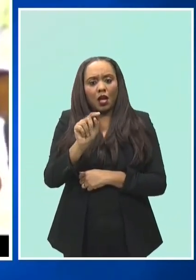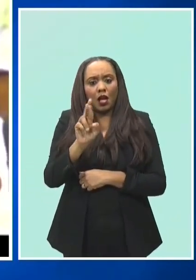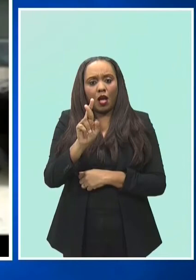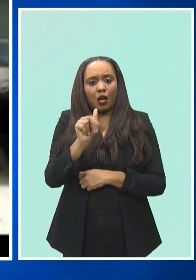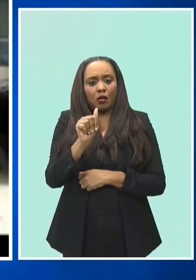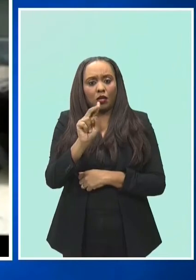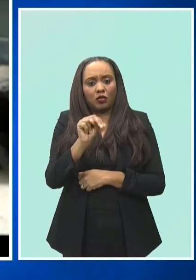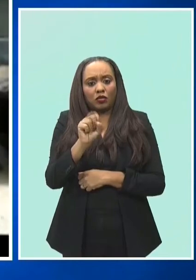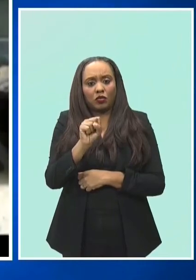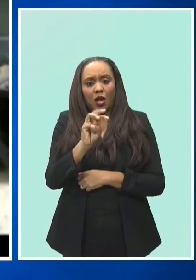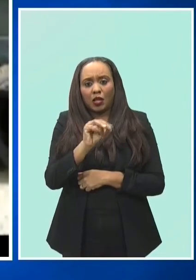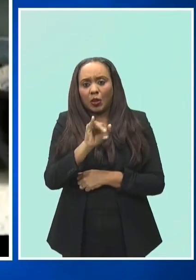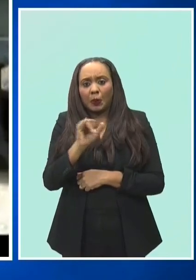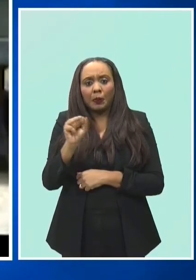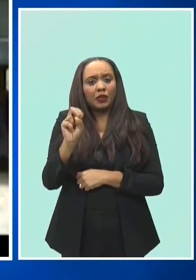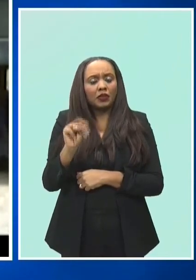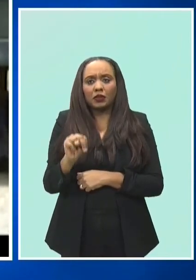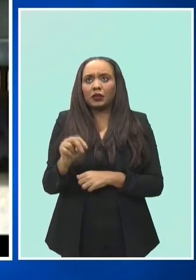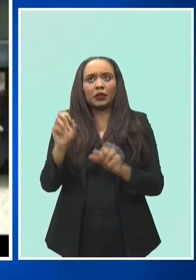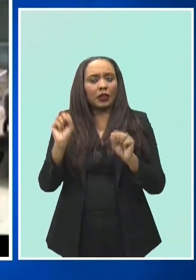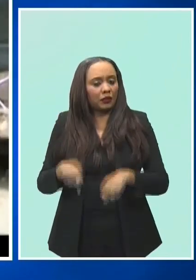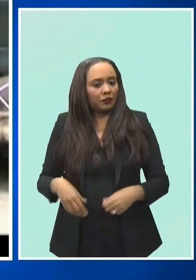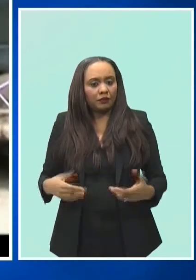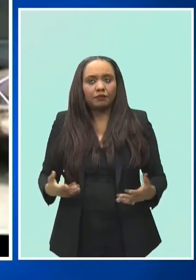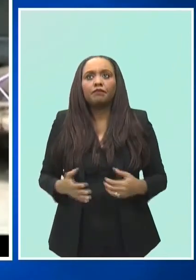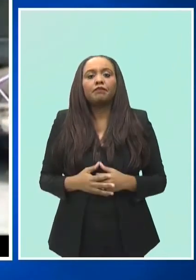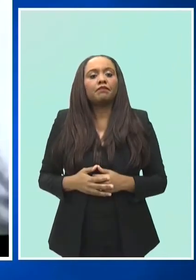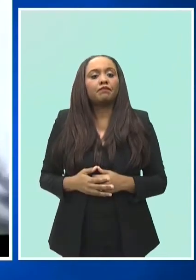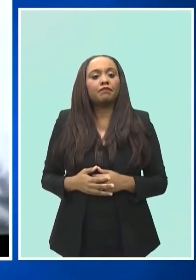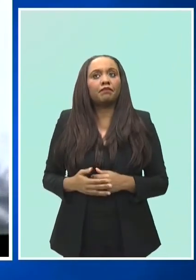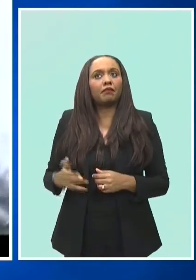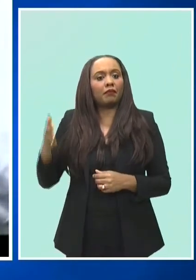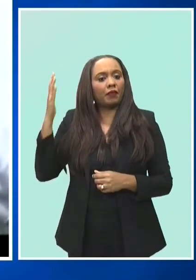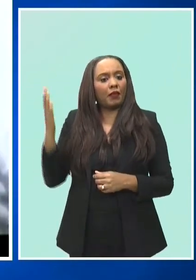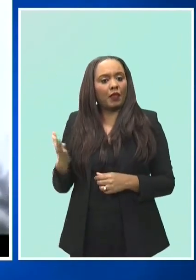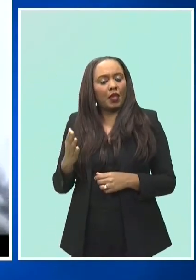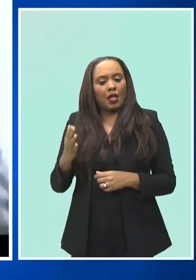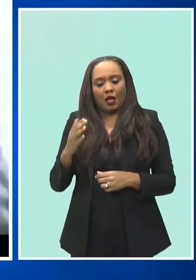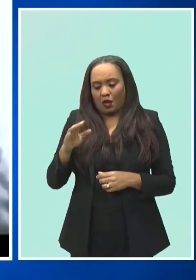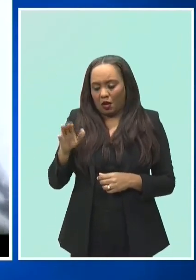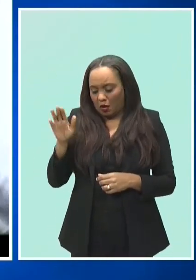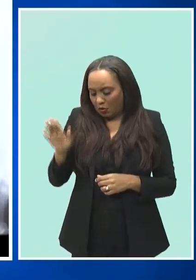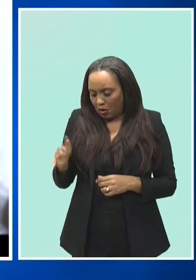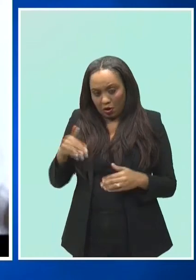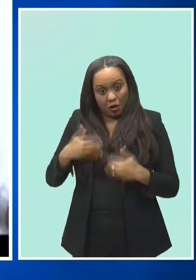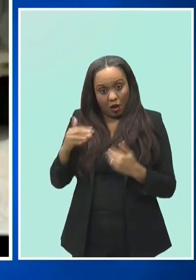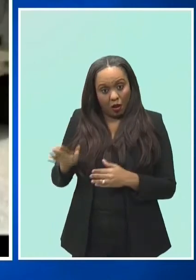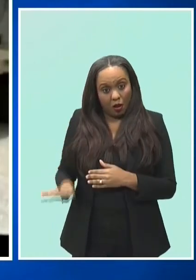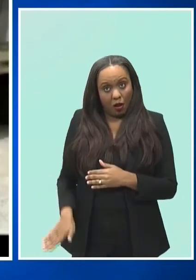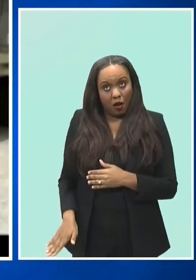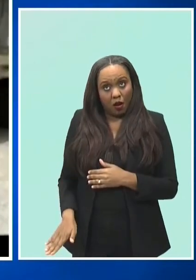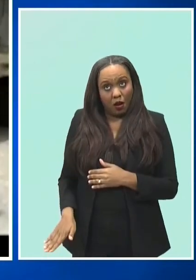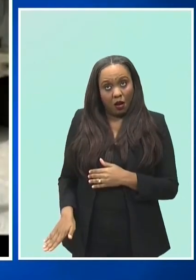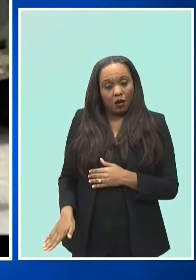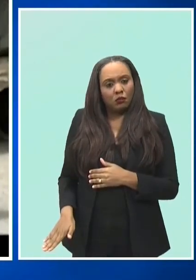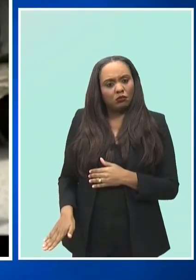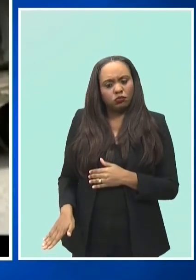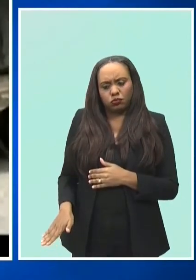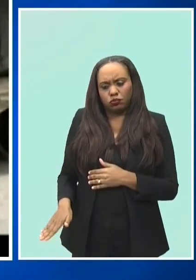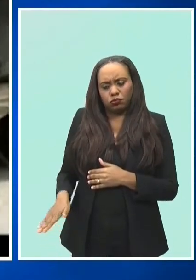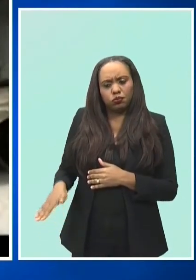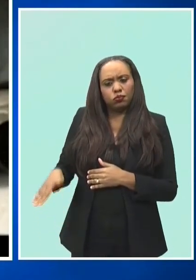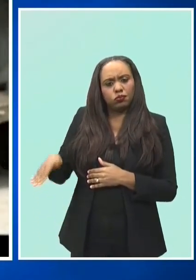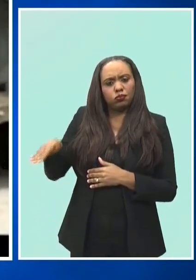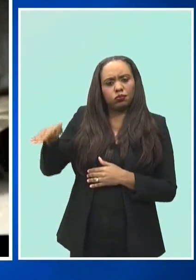name it. It's a trade he learned through apprenticeship. He says from a young age, he's been very handy. The